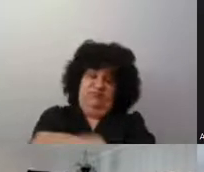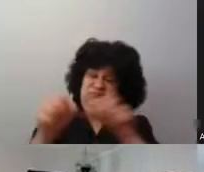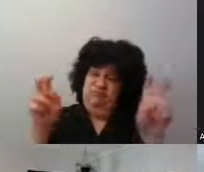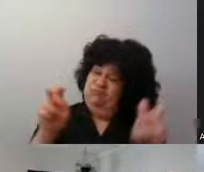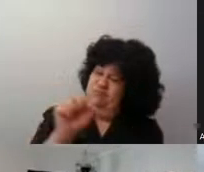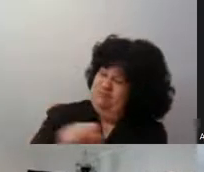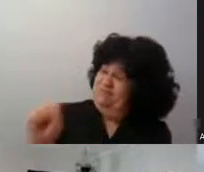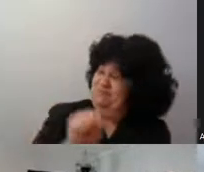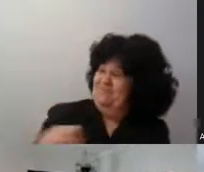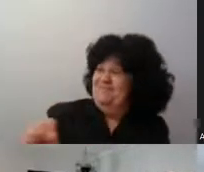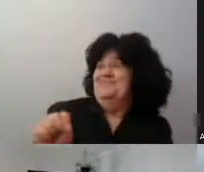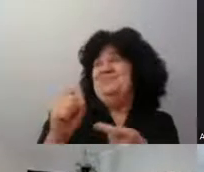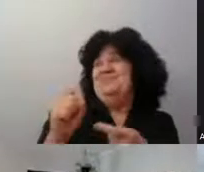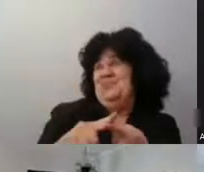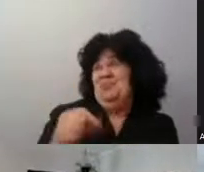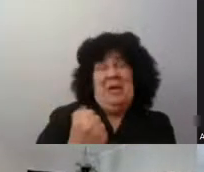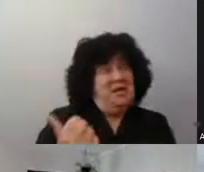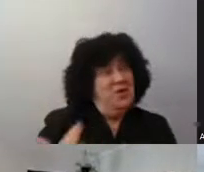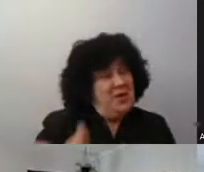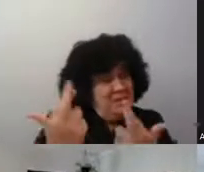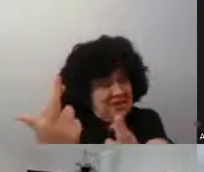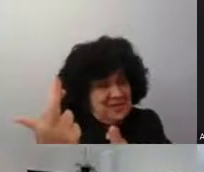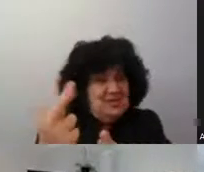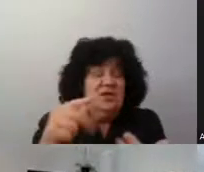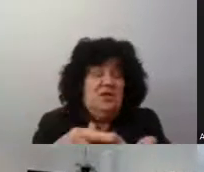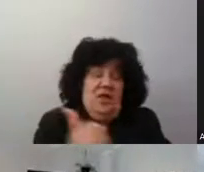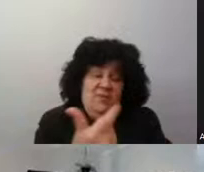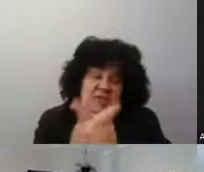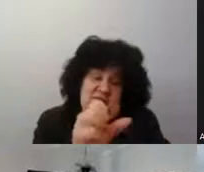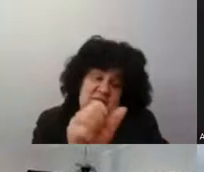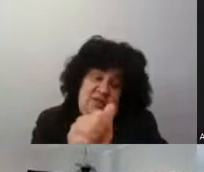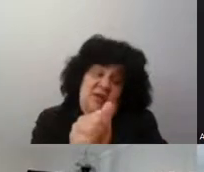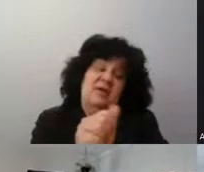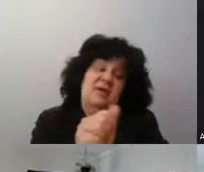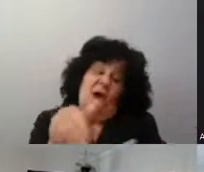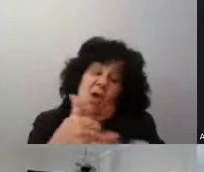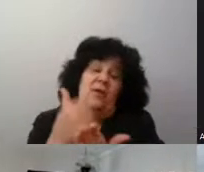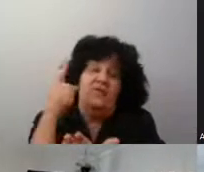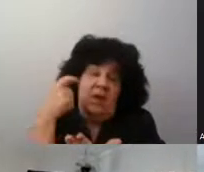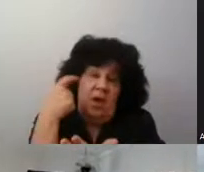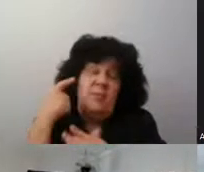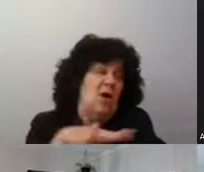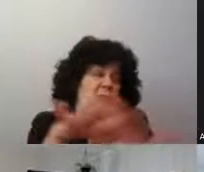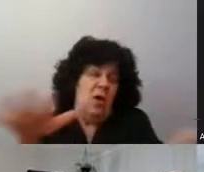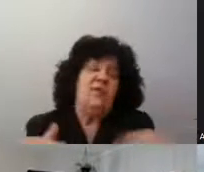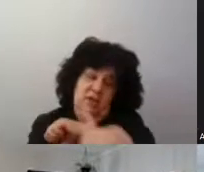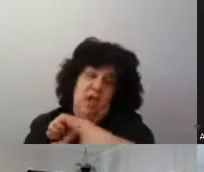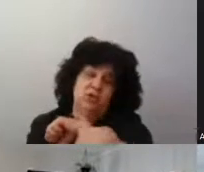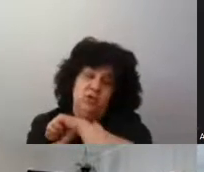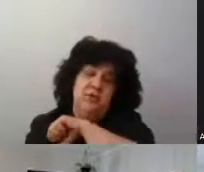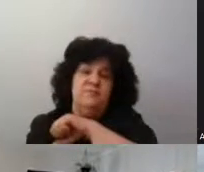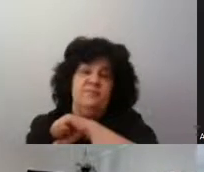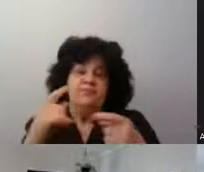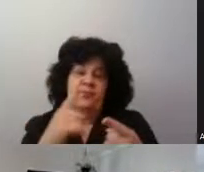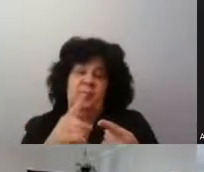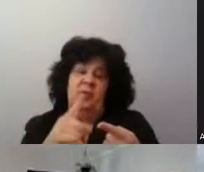that will help GSA, the whole of our government, and our country as we address some really